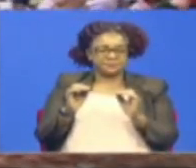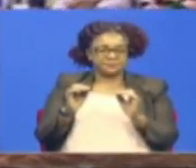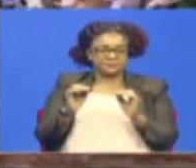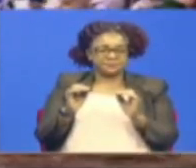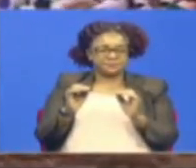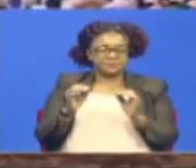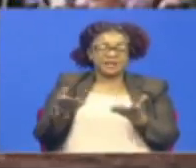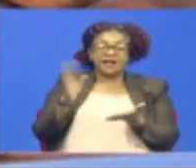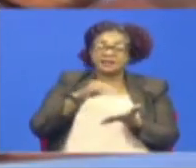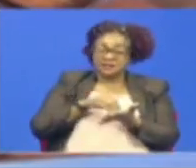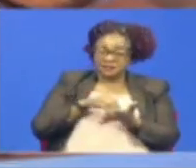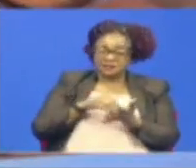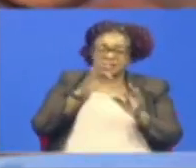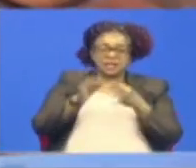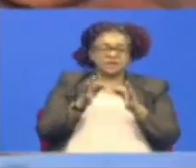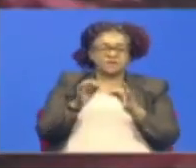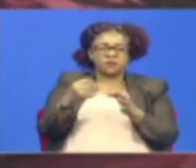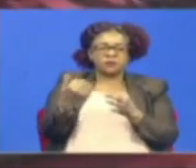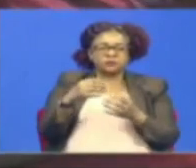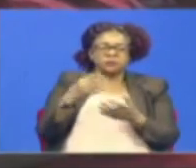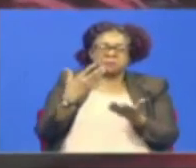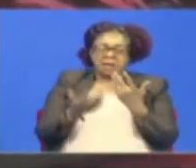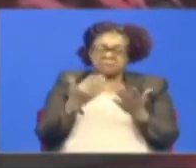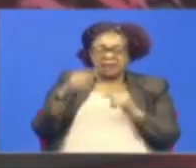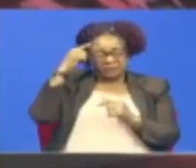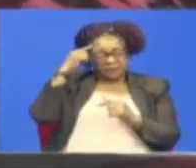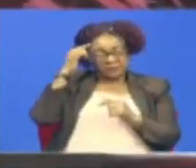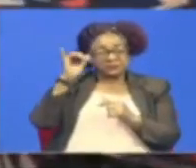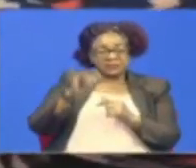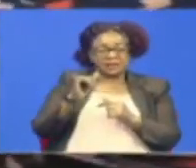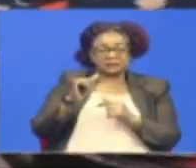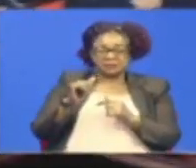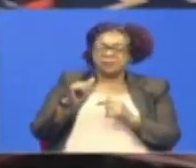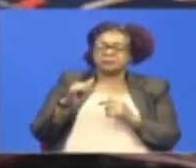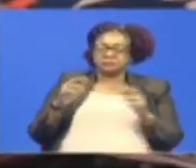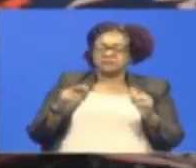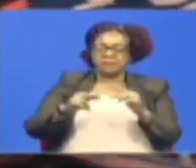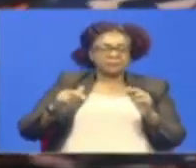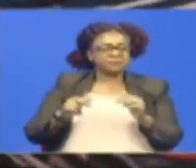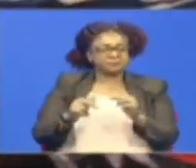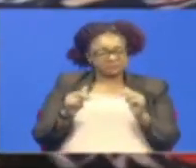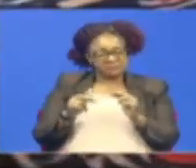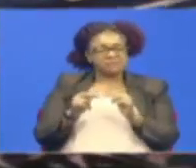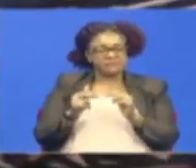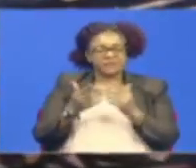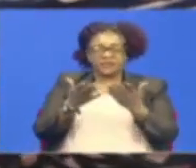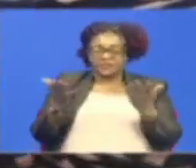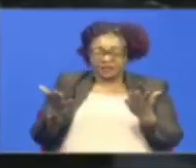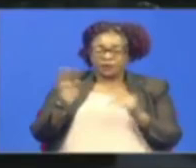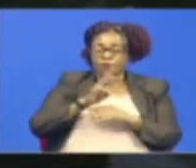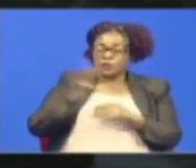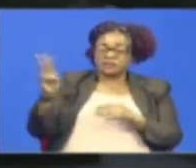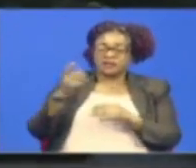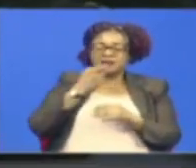And again, if you mistake this for a state banquet, copious amounts of pardon could be served to you. In the western and Nyanza